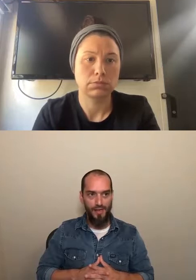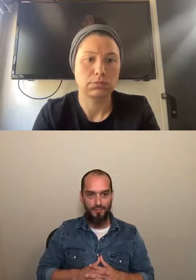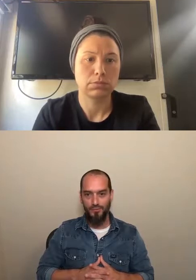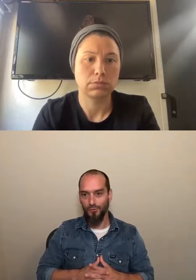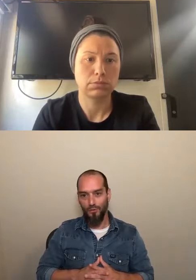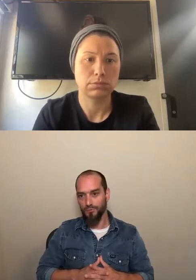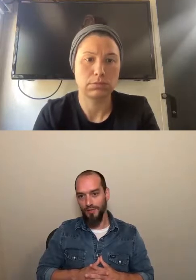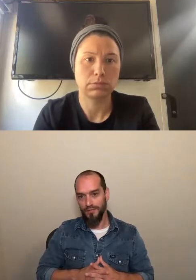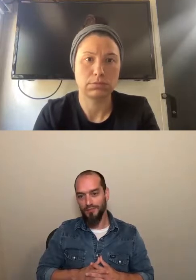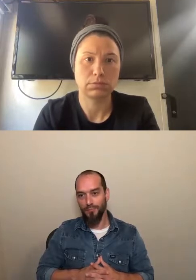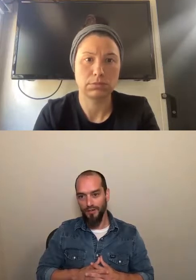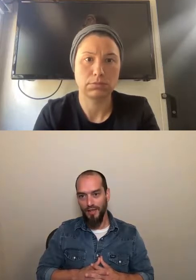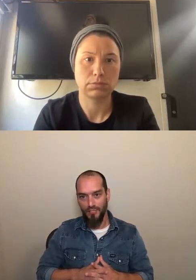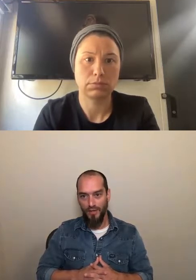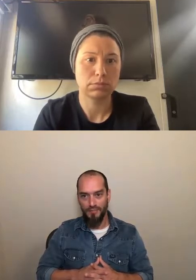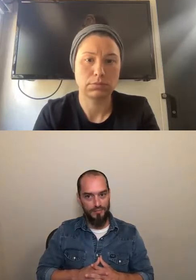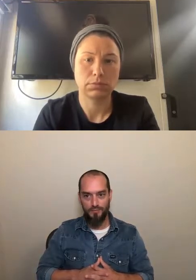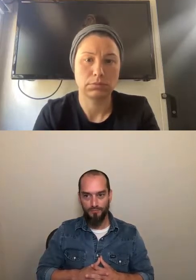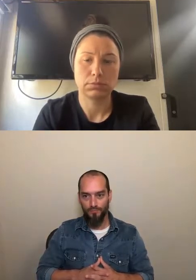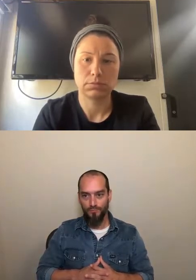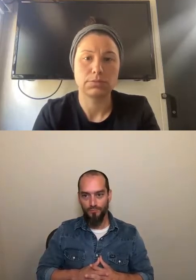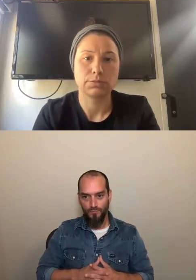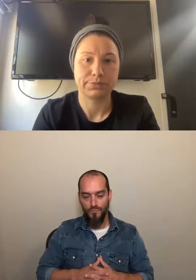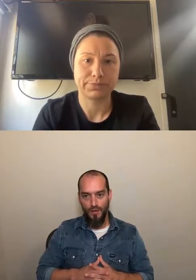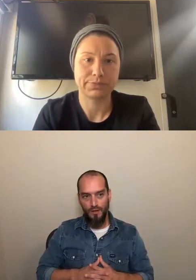the absolute worst place to put an HVAC system.